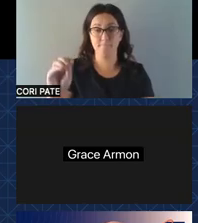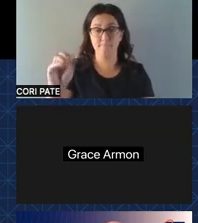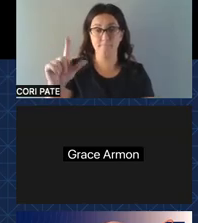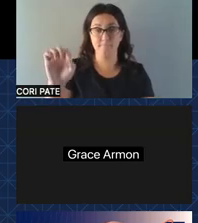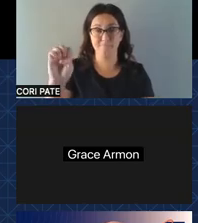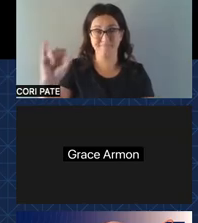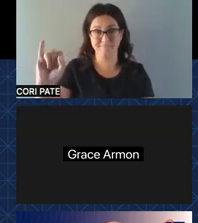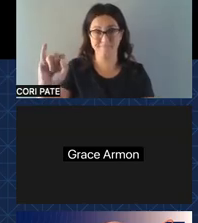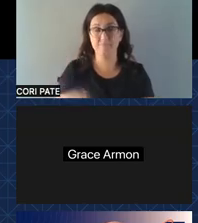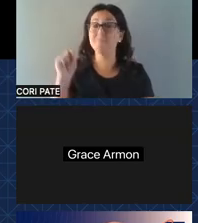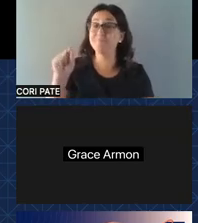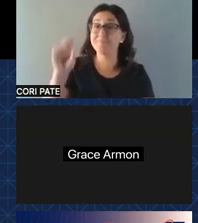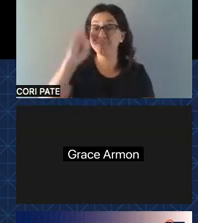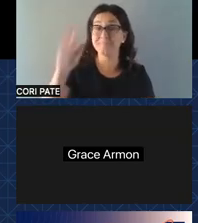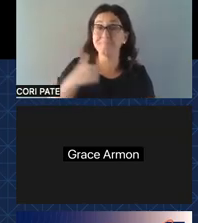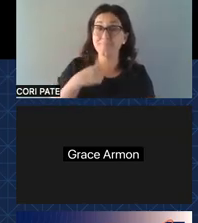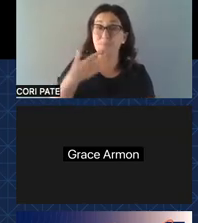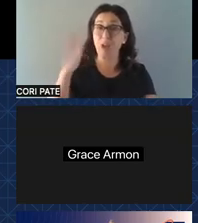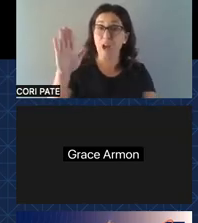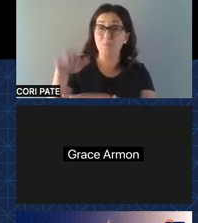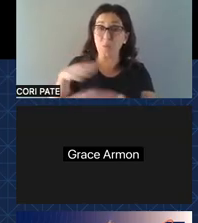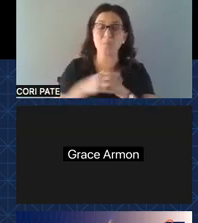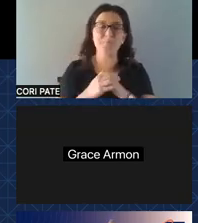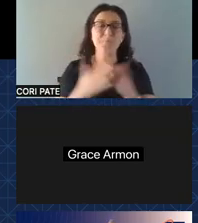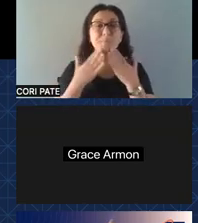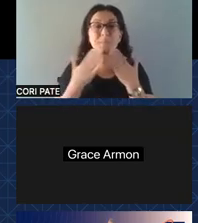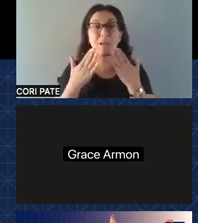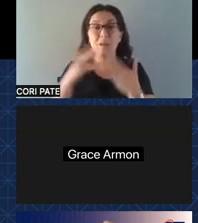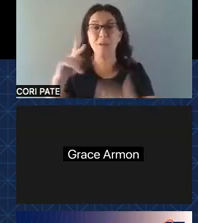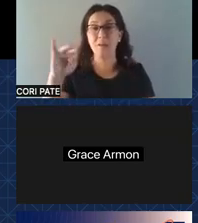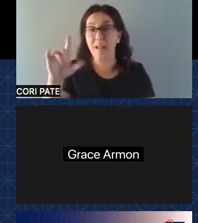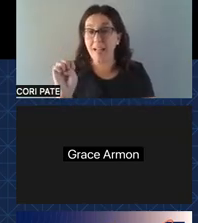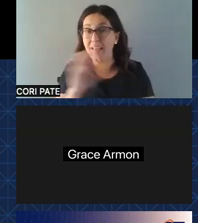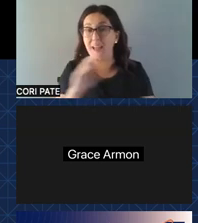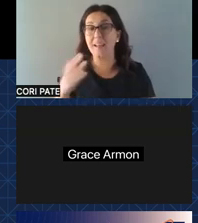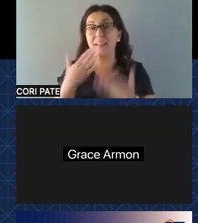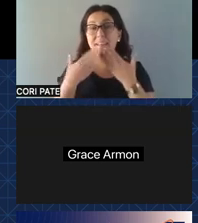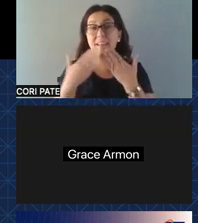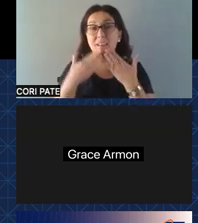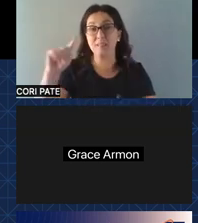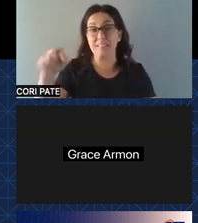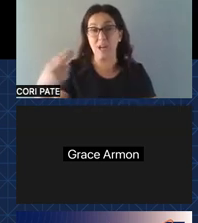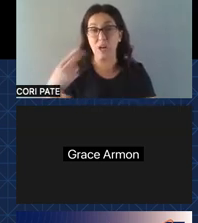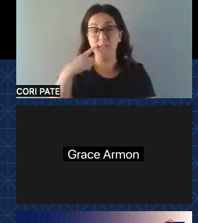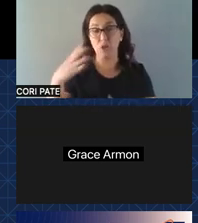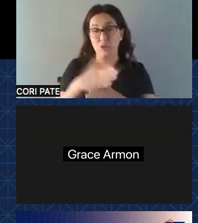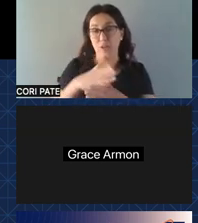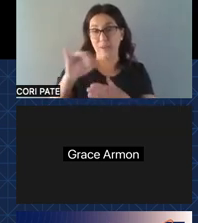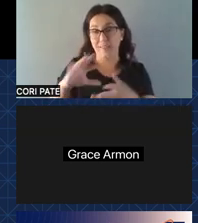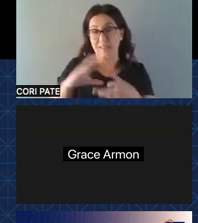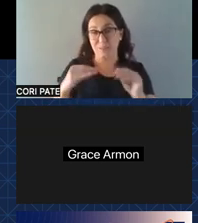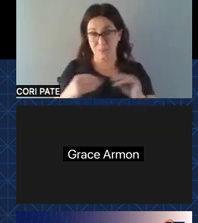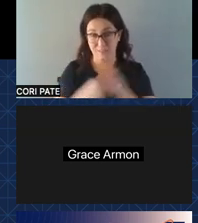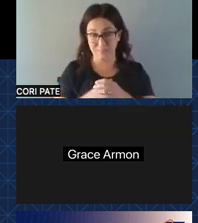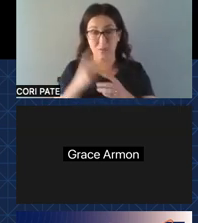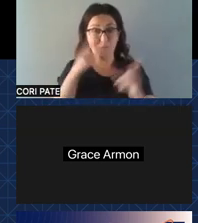This is Shelley speaking. Good afternoon, everyone. Thank you, Kyle, and thank you, Tara, for sharing the story. For